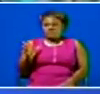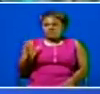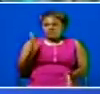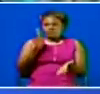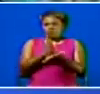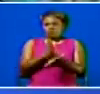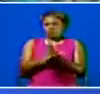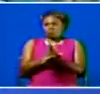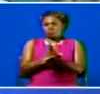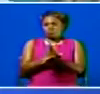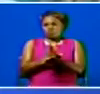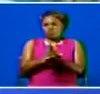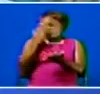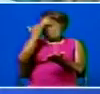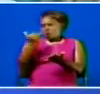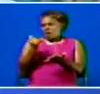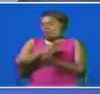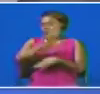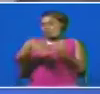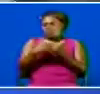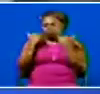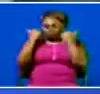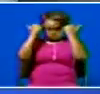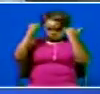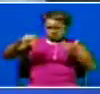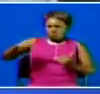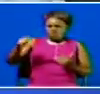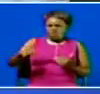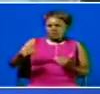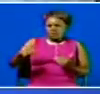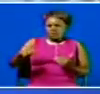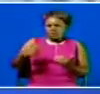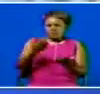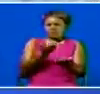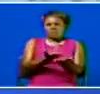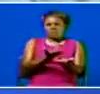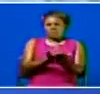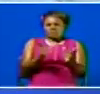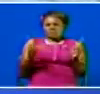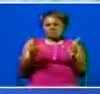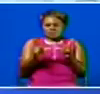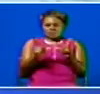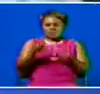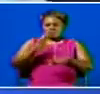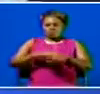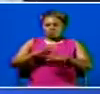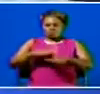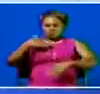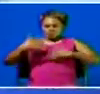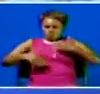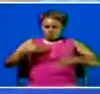because of all these things. Today, he has just applied for the Certificate of Good Conduct,